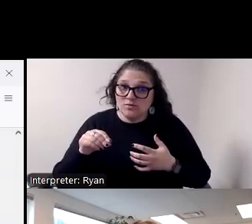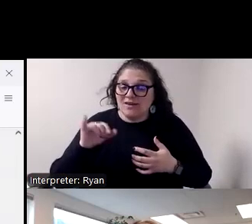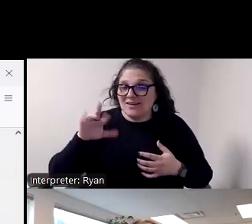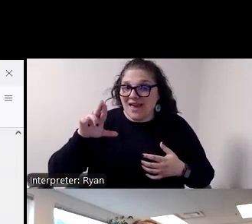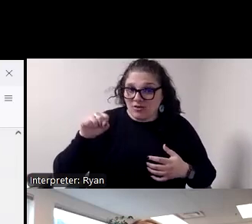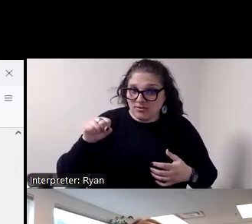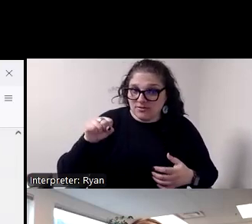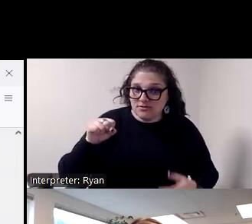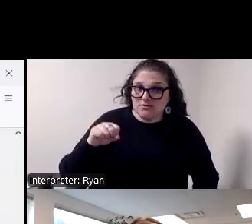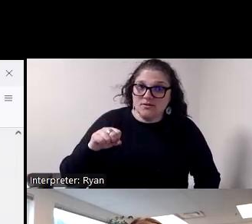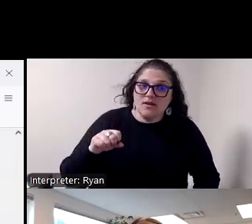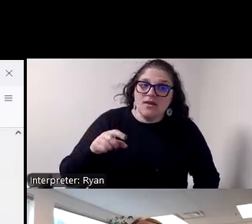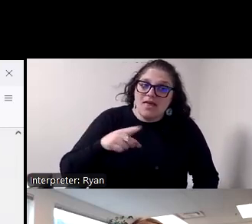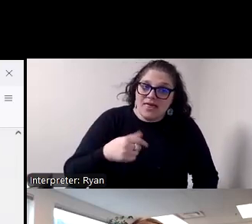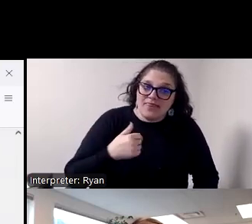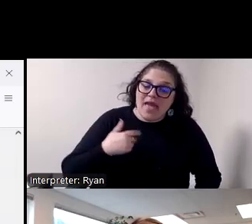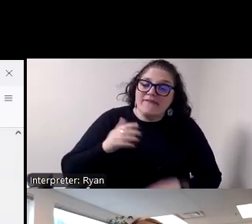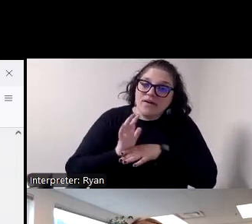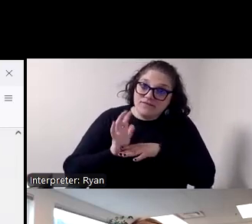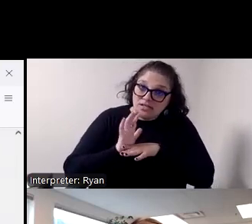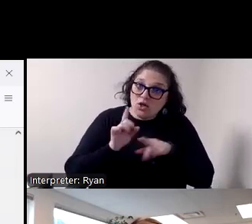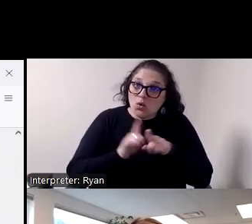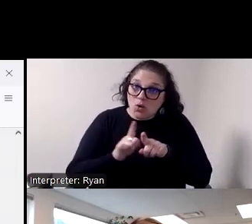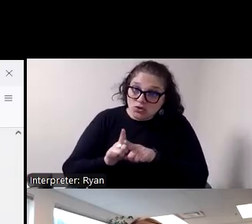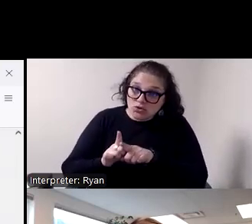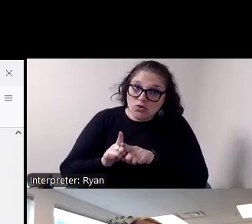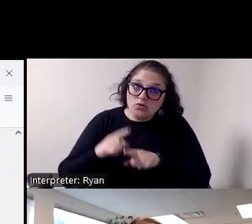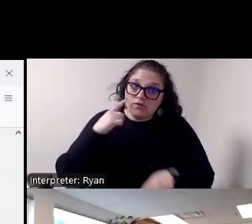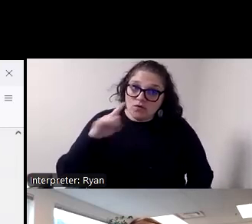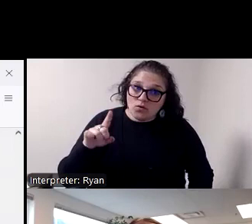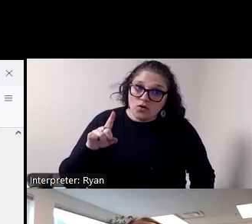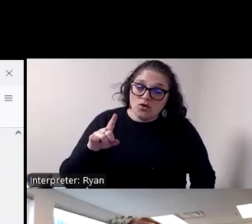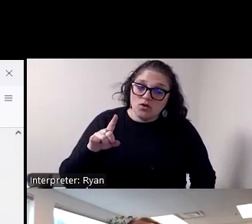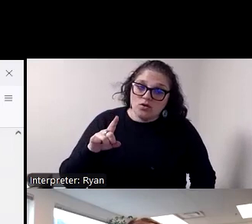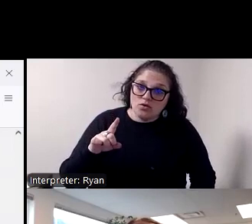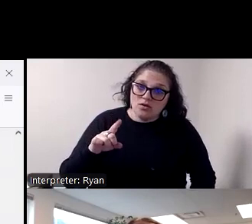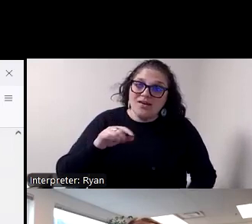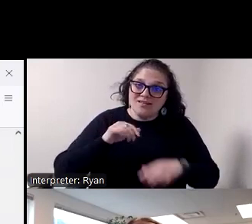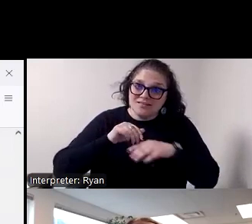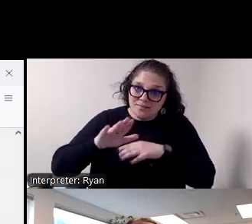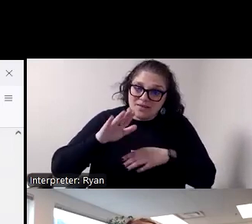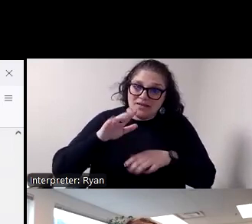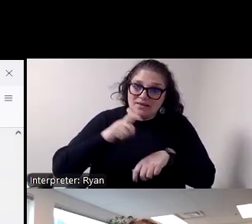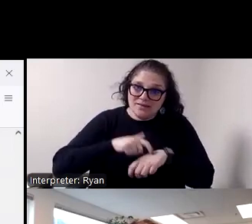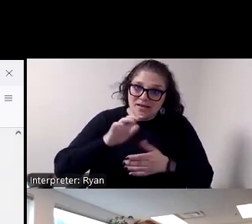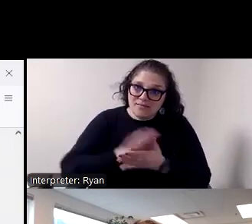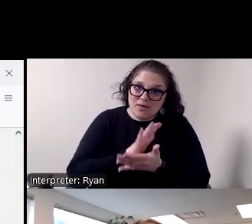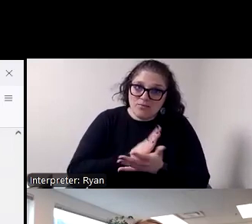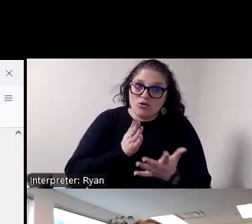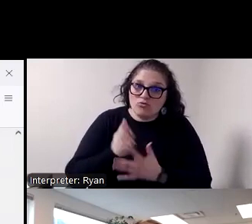ESS. And there is a video also for submitting a timesheet through